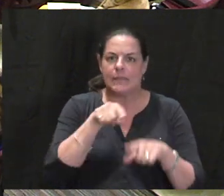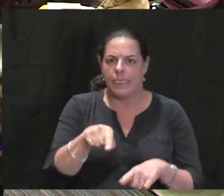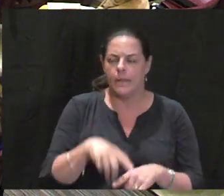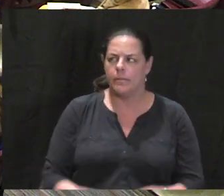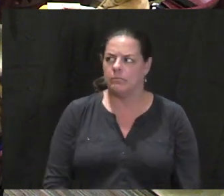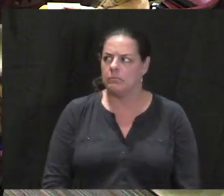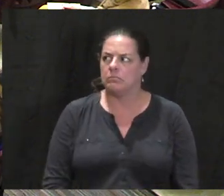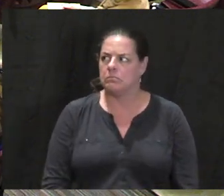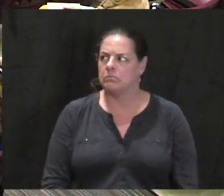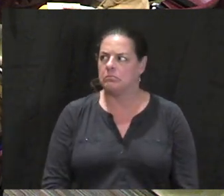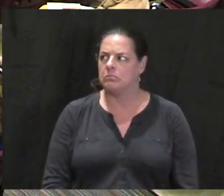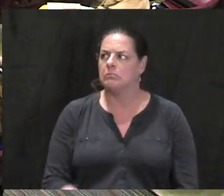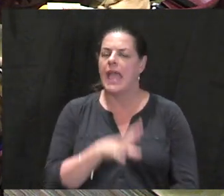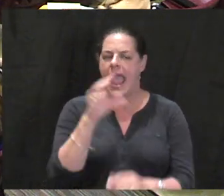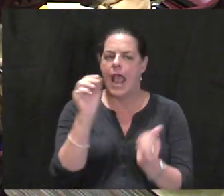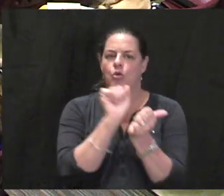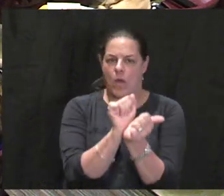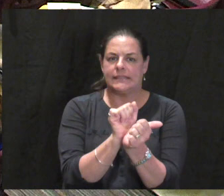Yes, sir.